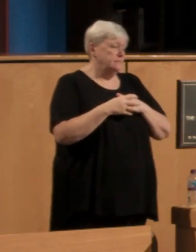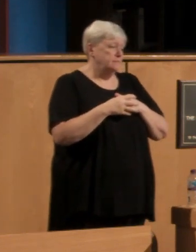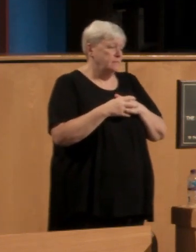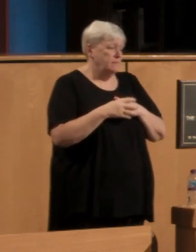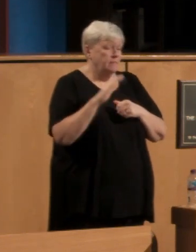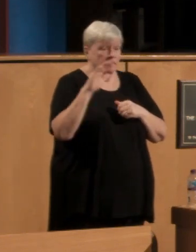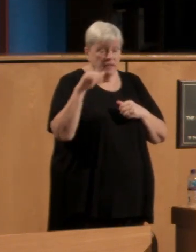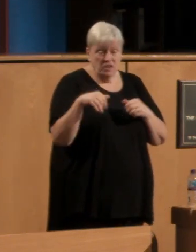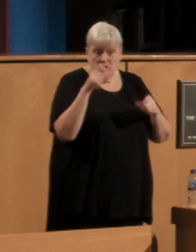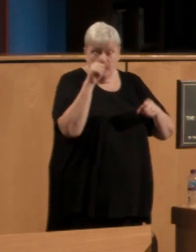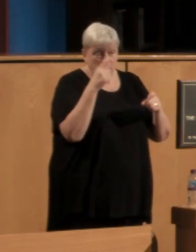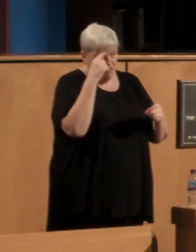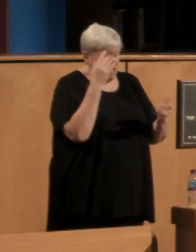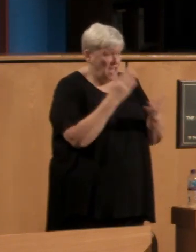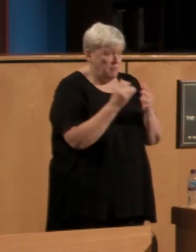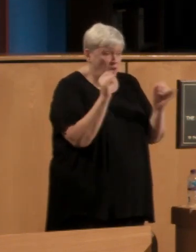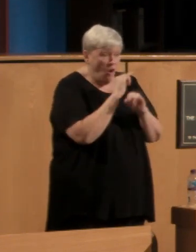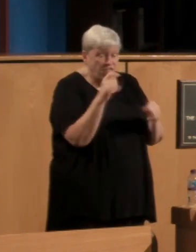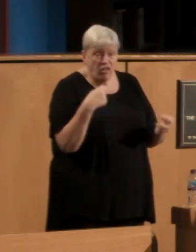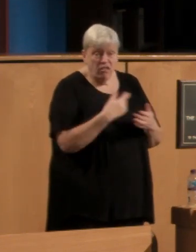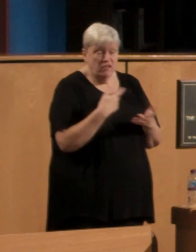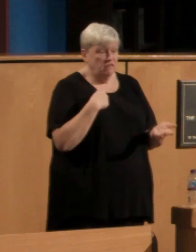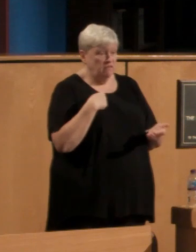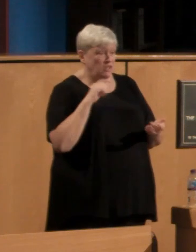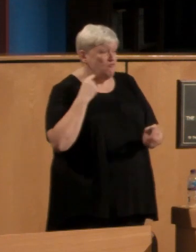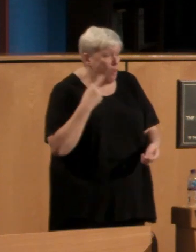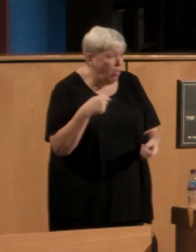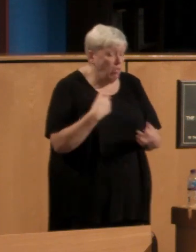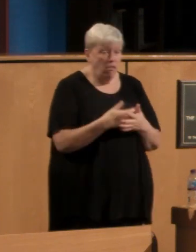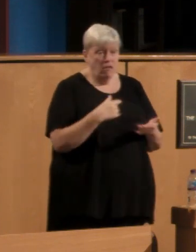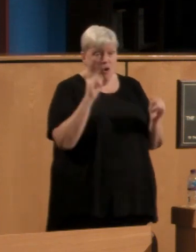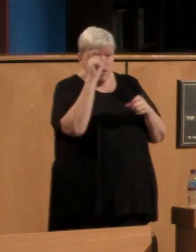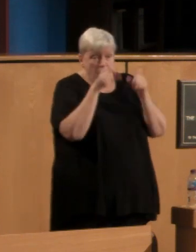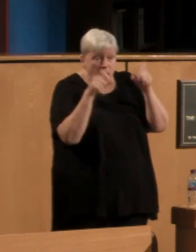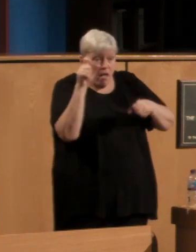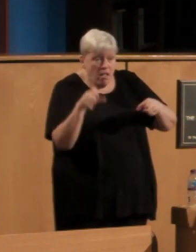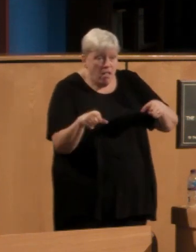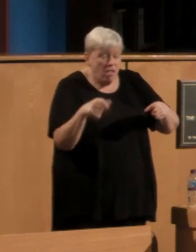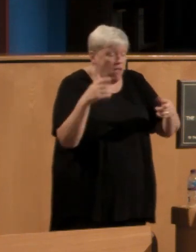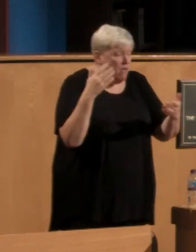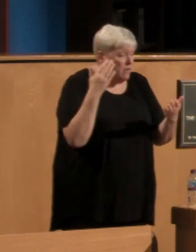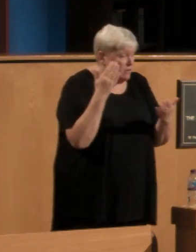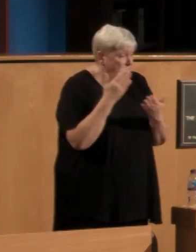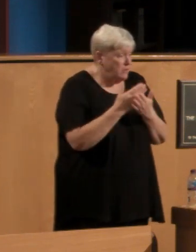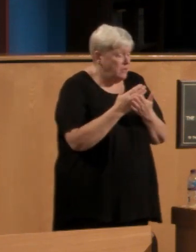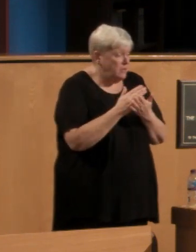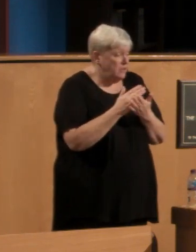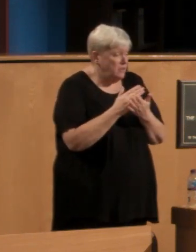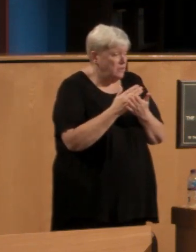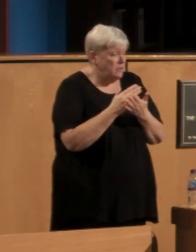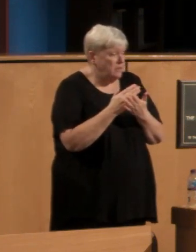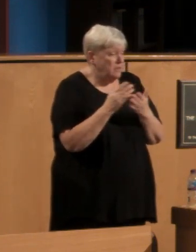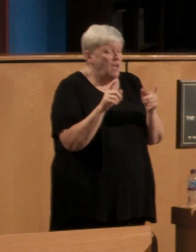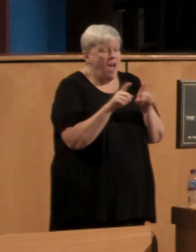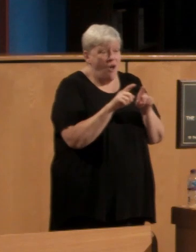Queer people can also be horrible, and they can be villains, and they can be awful people. And I like writing queer villains a lot, but I also